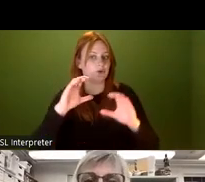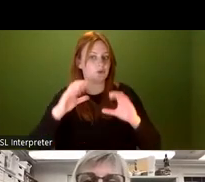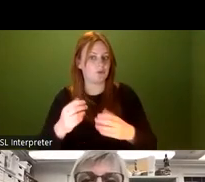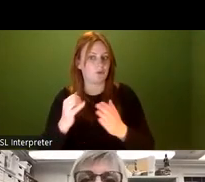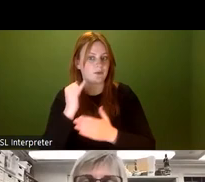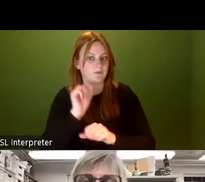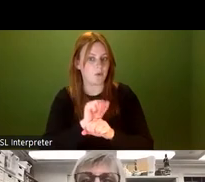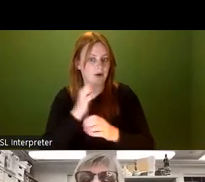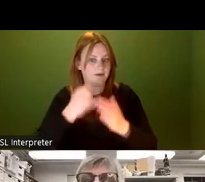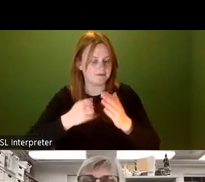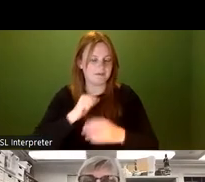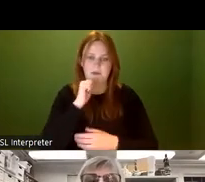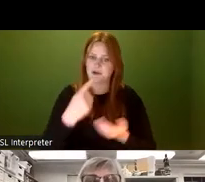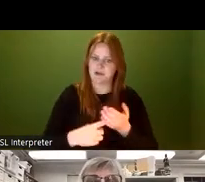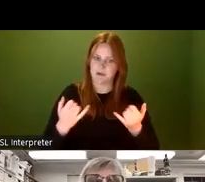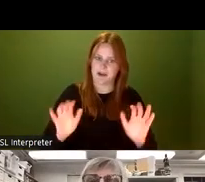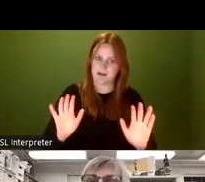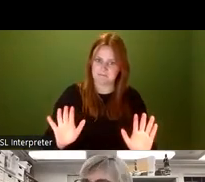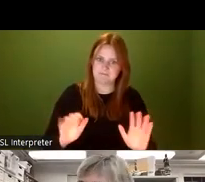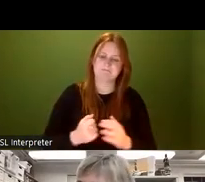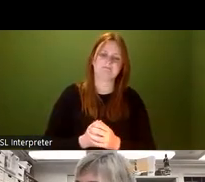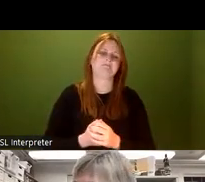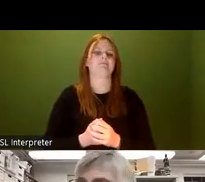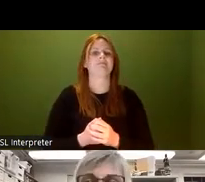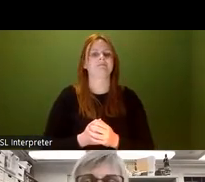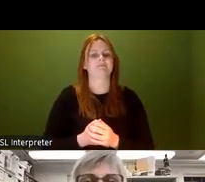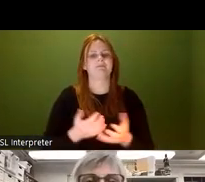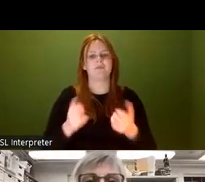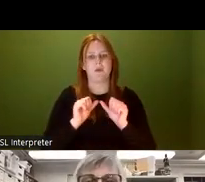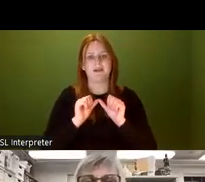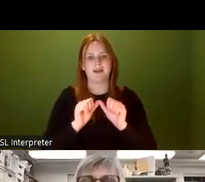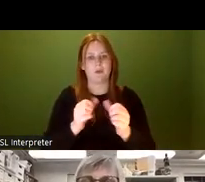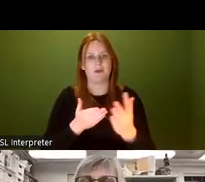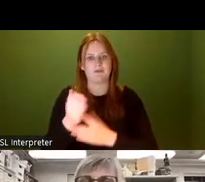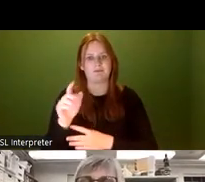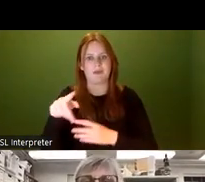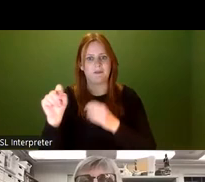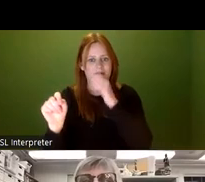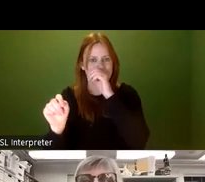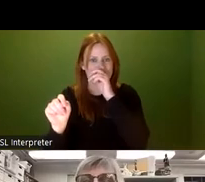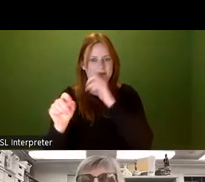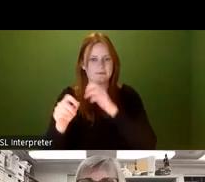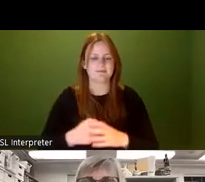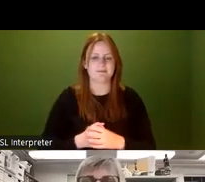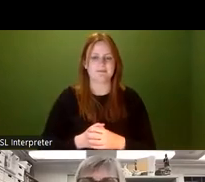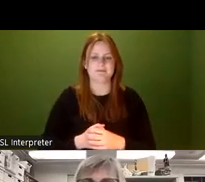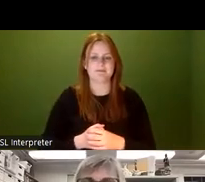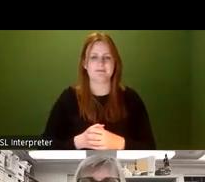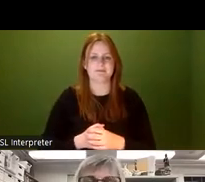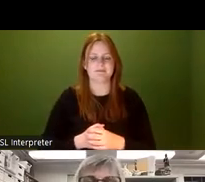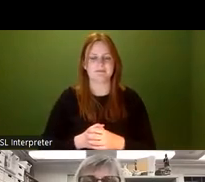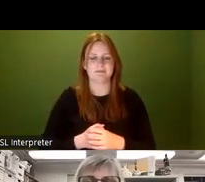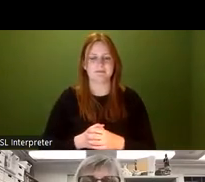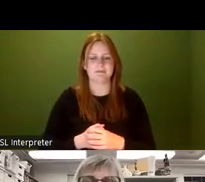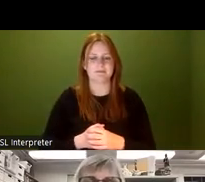talk about right now. I do want to move through the slides. And one thing that did